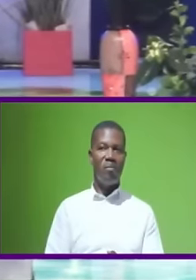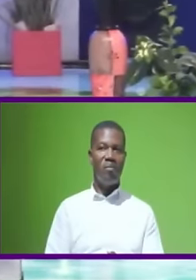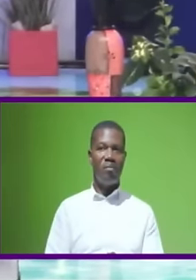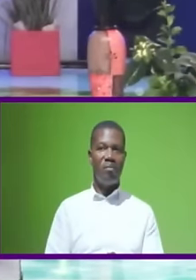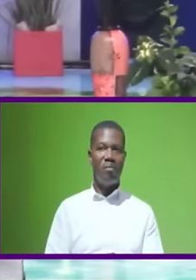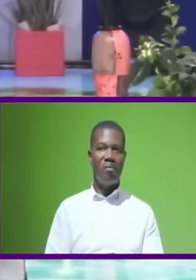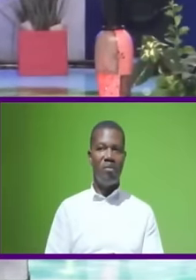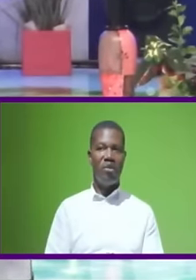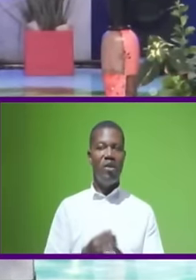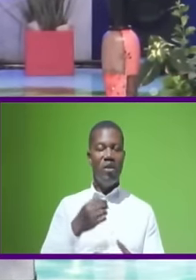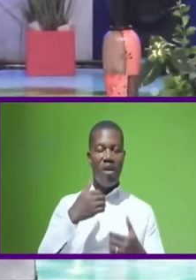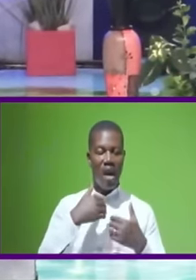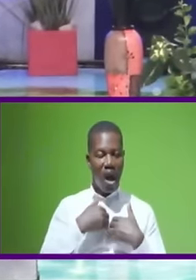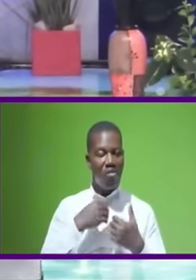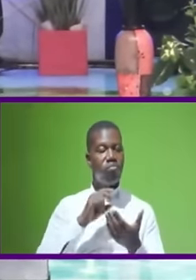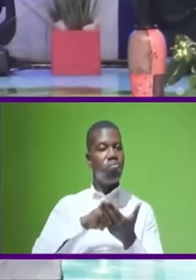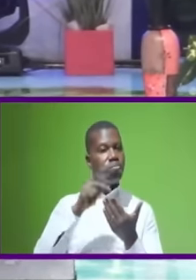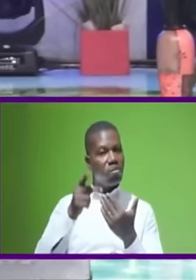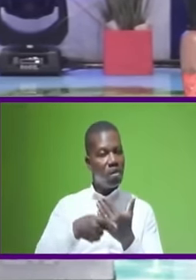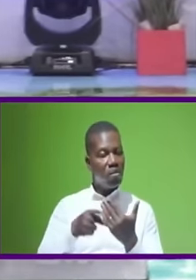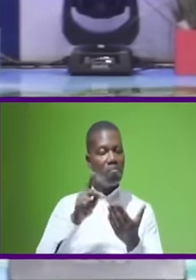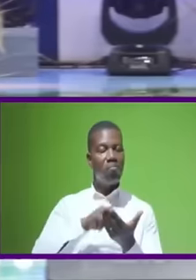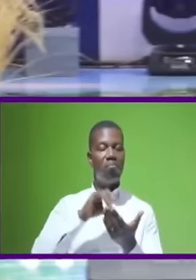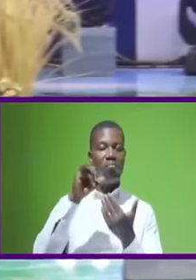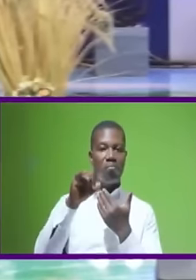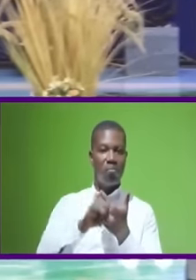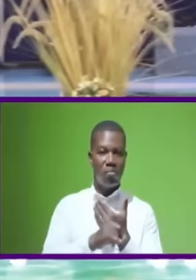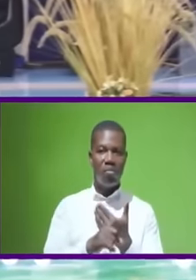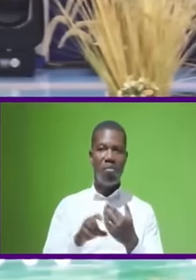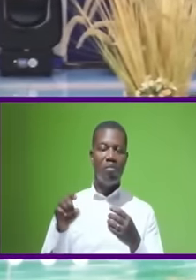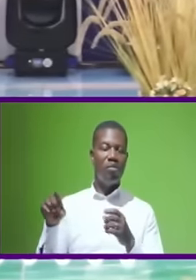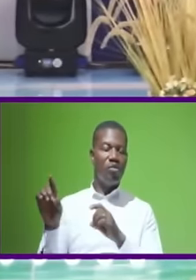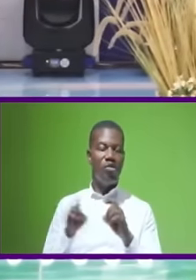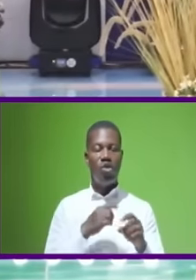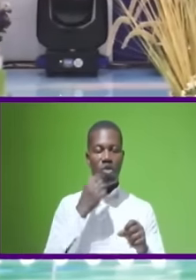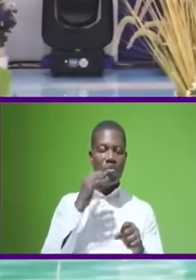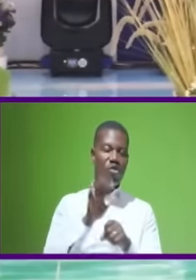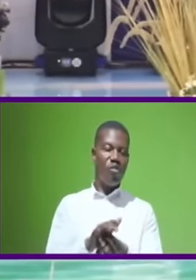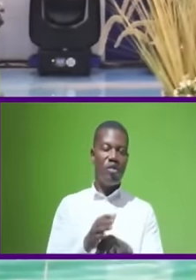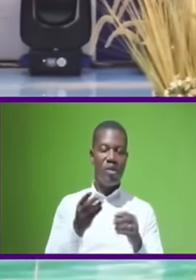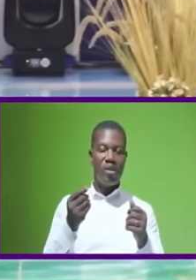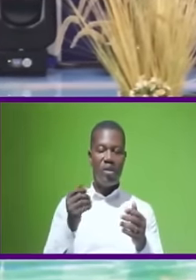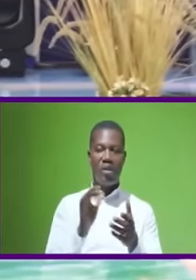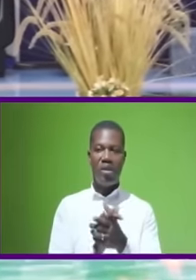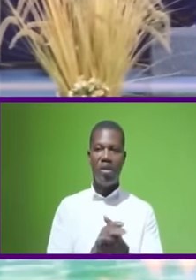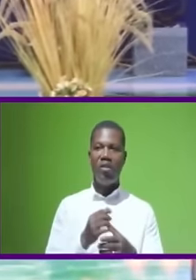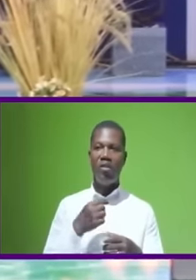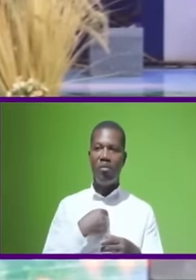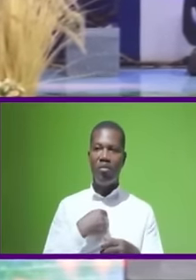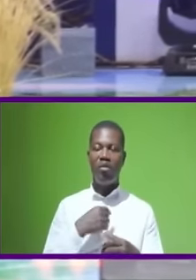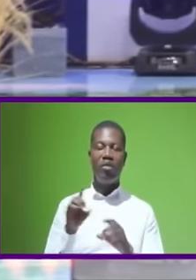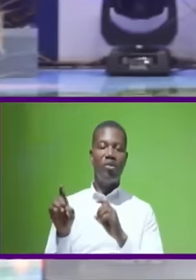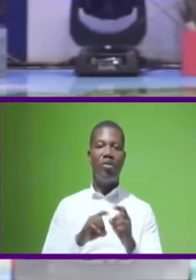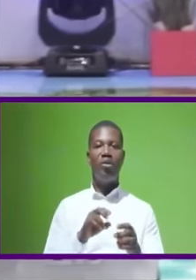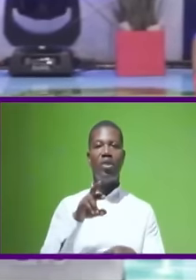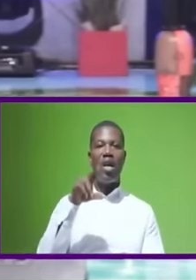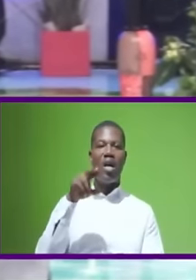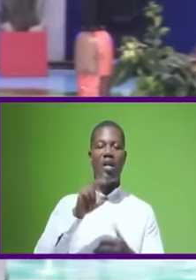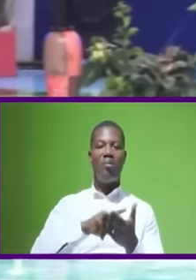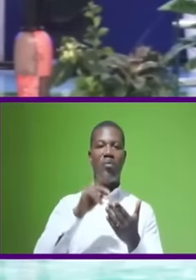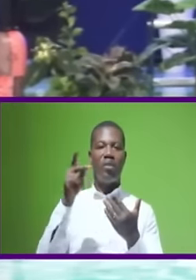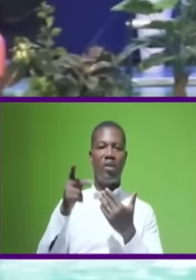Me your project. Yes. Me your boss has me your crap project. Yes. Me